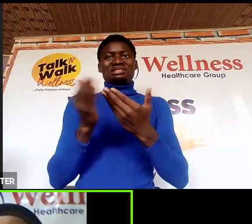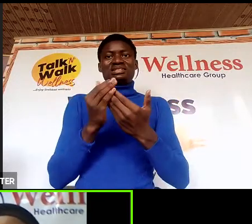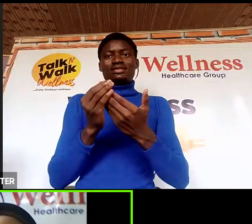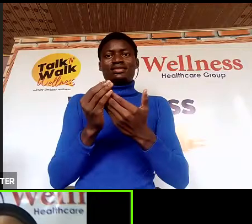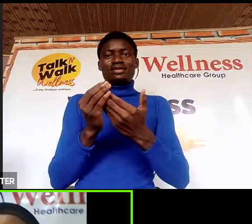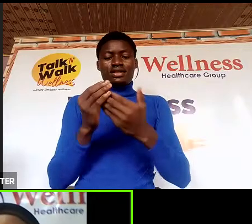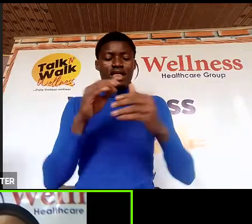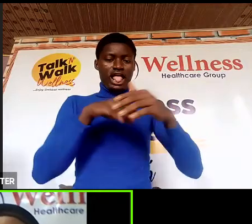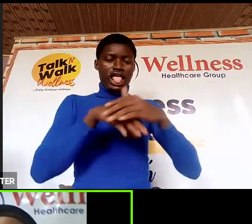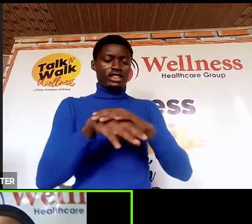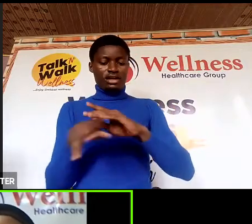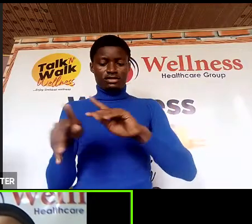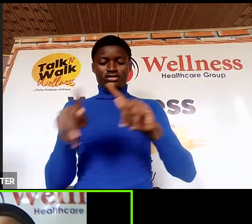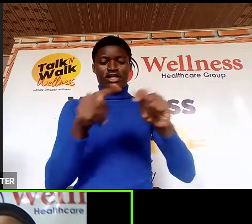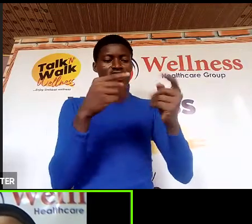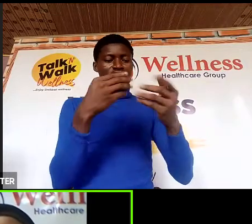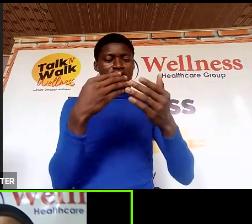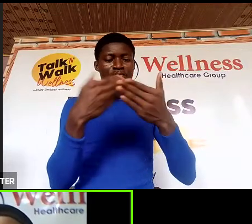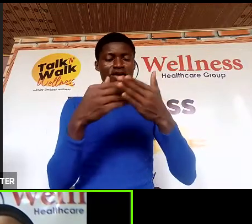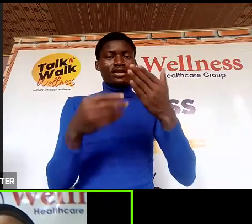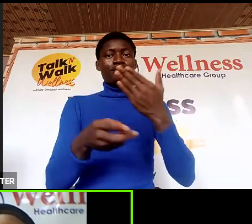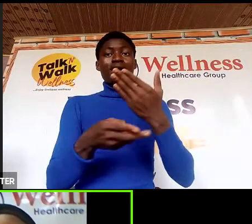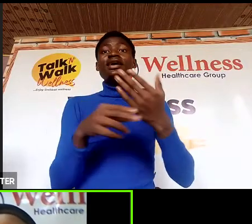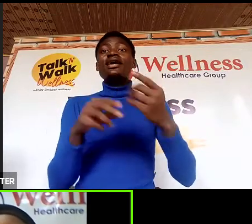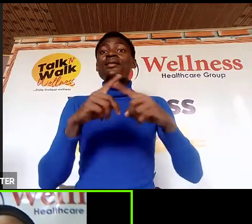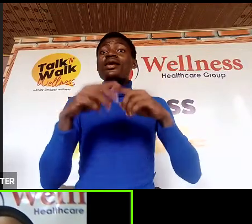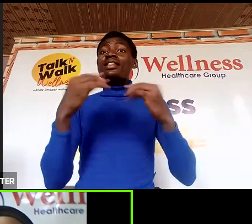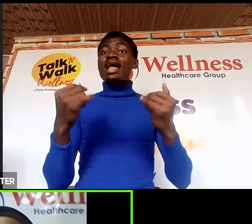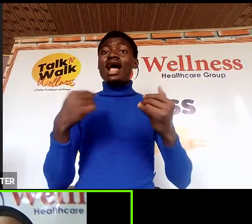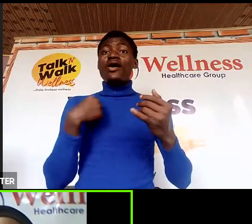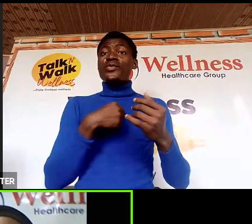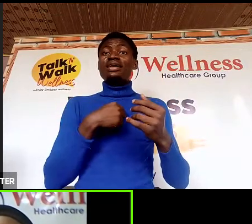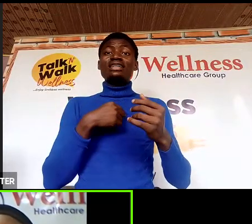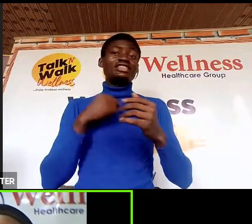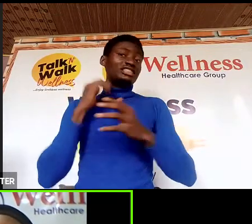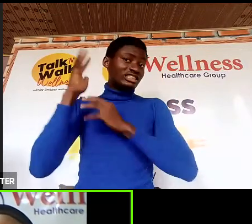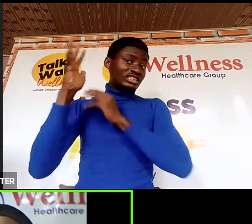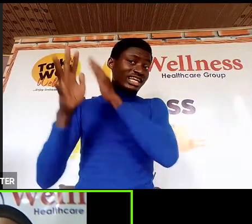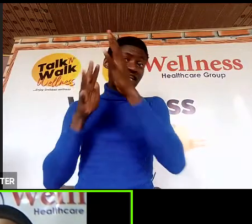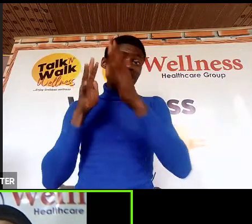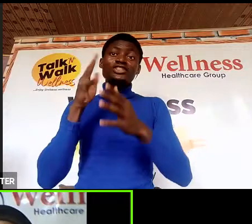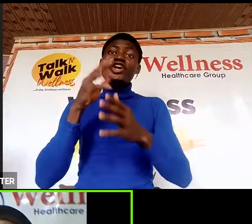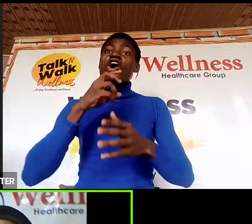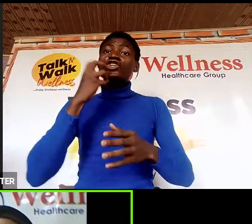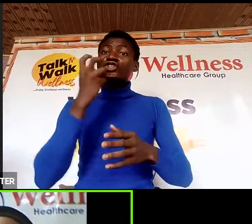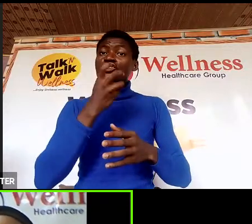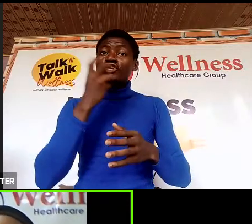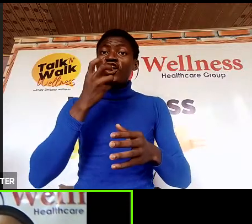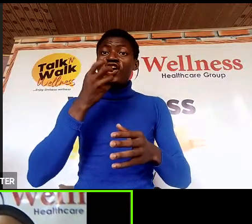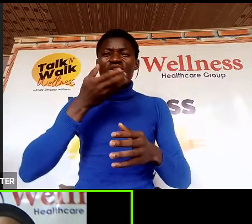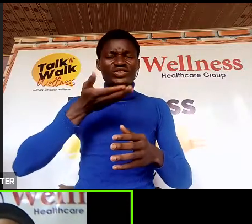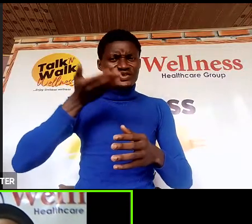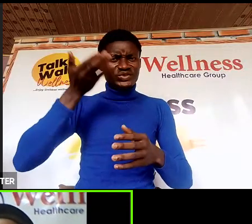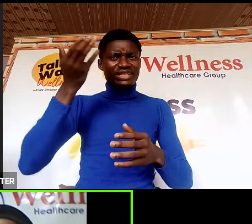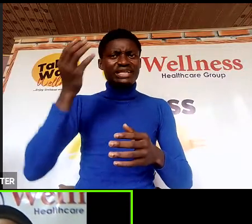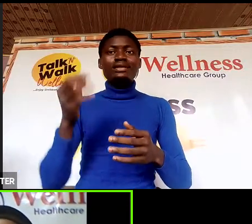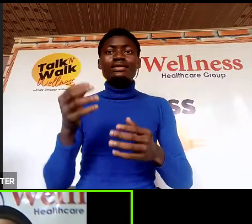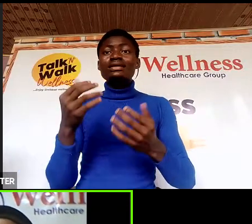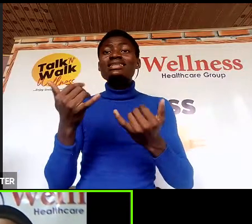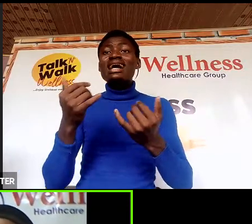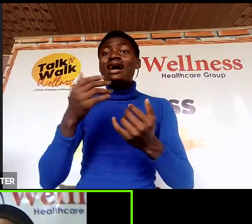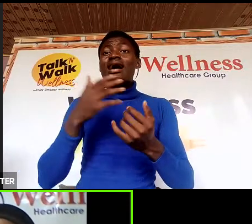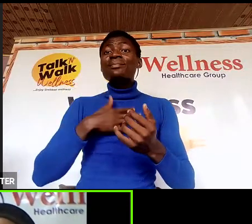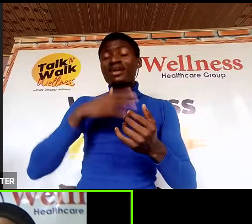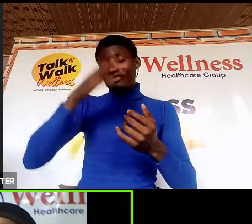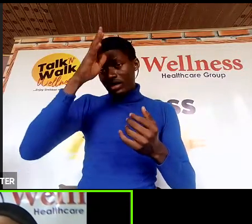well. And he told me that I should never use the language that is never enough. And that's what you